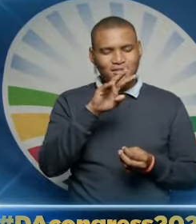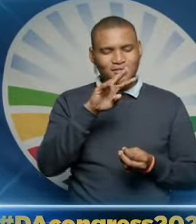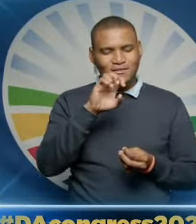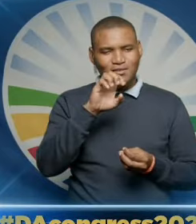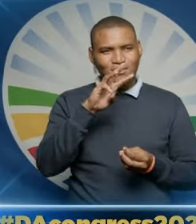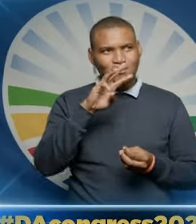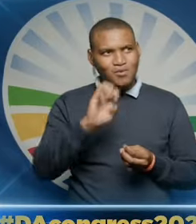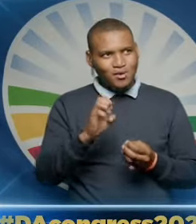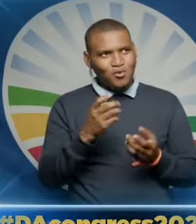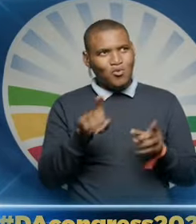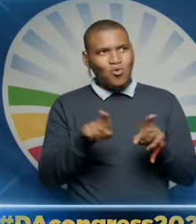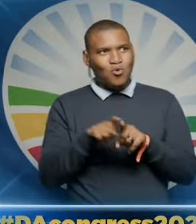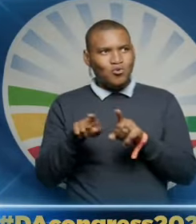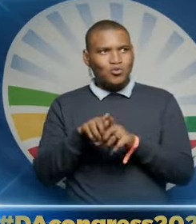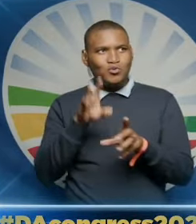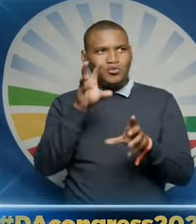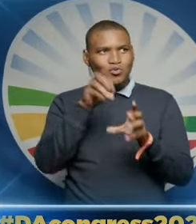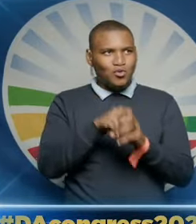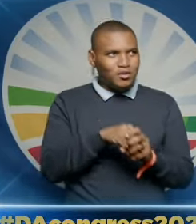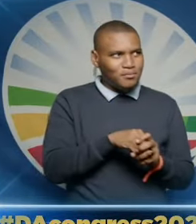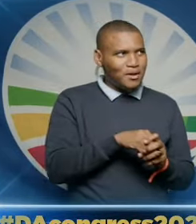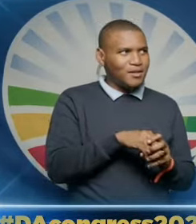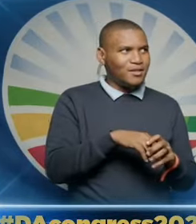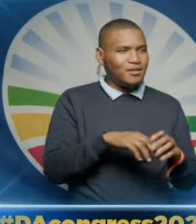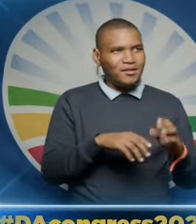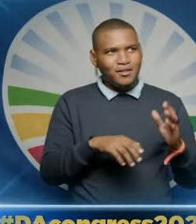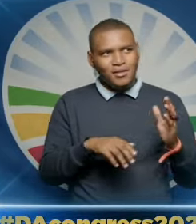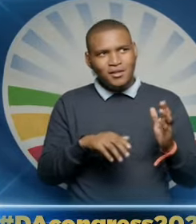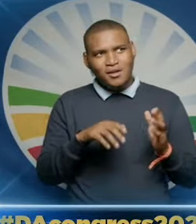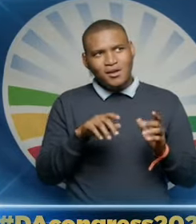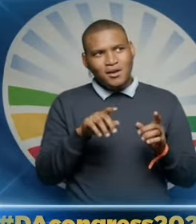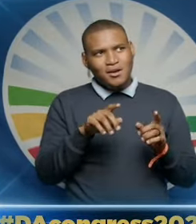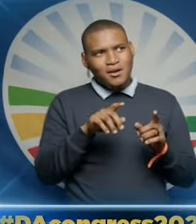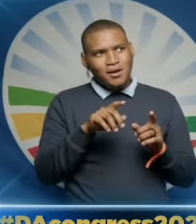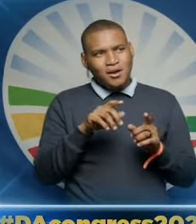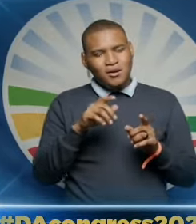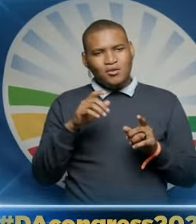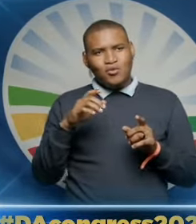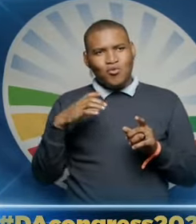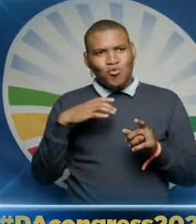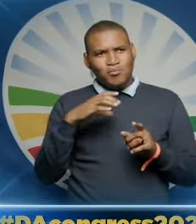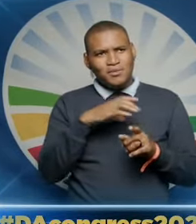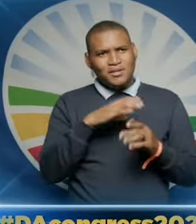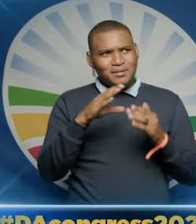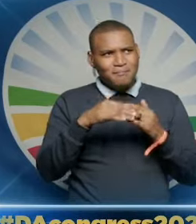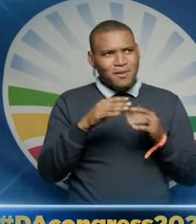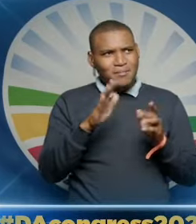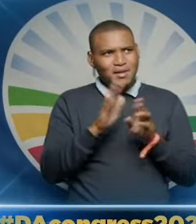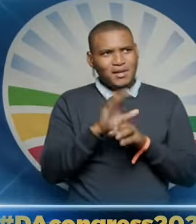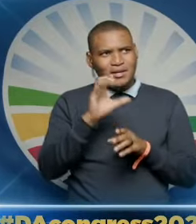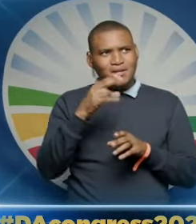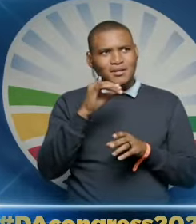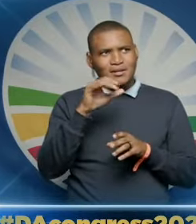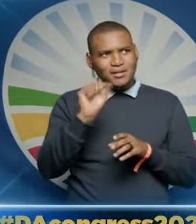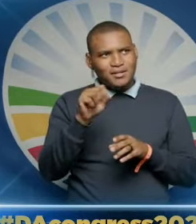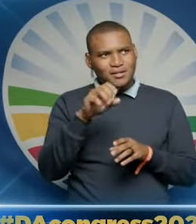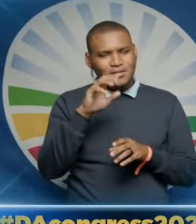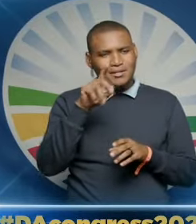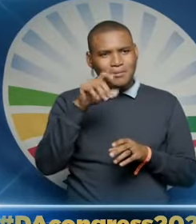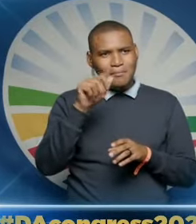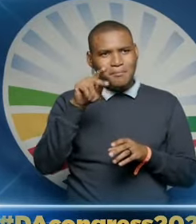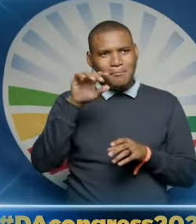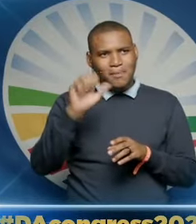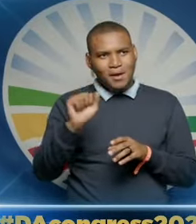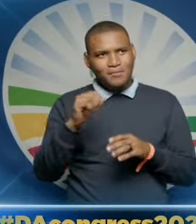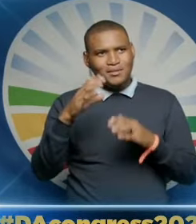We are also joined by Matt Cuthbert, Resolutions Committee member, and Chris Papas, the mayor of our